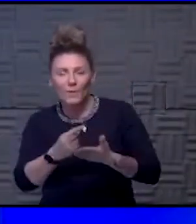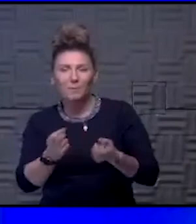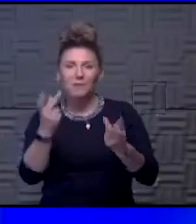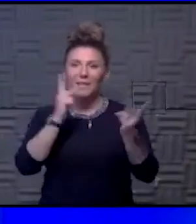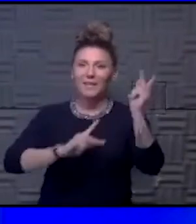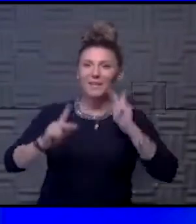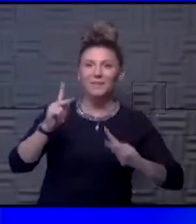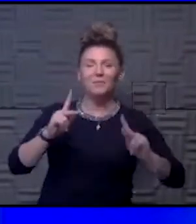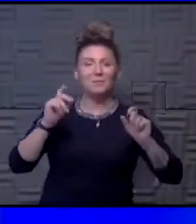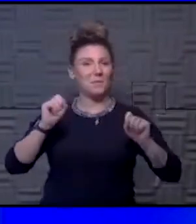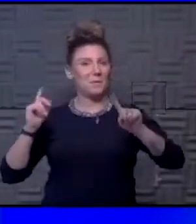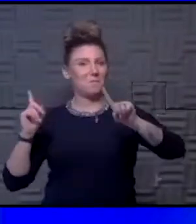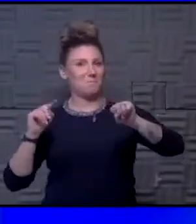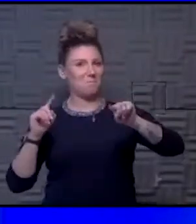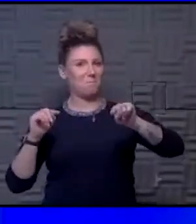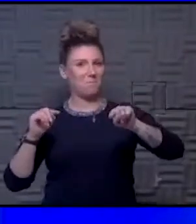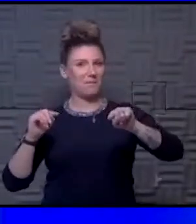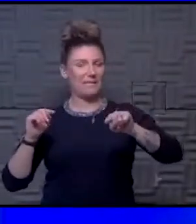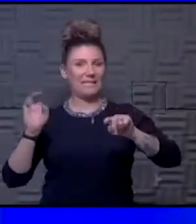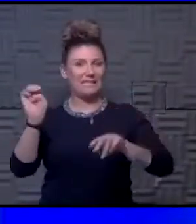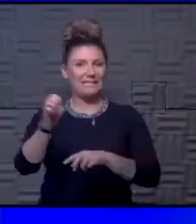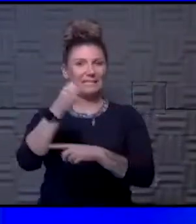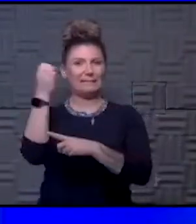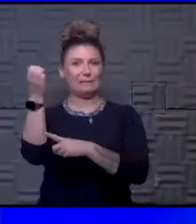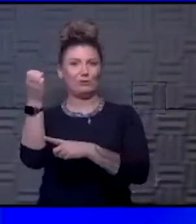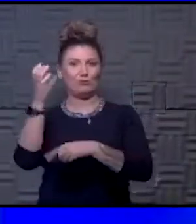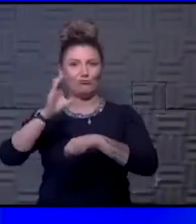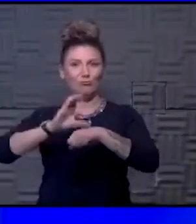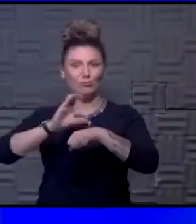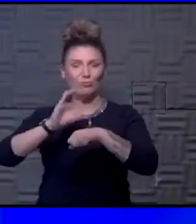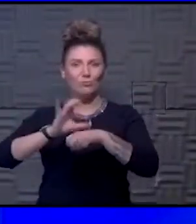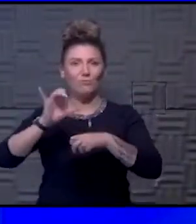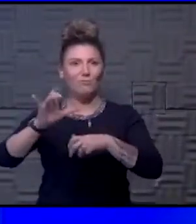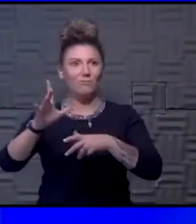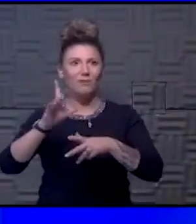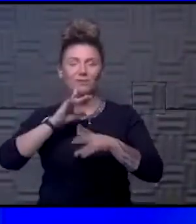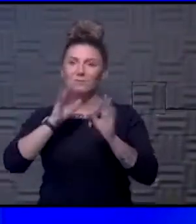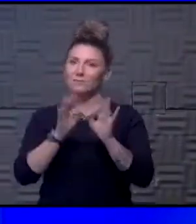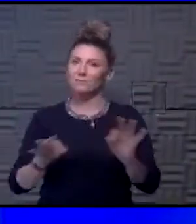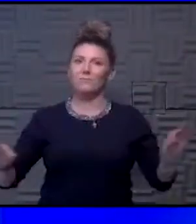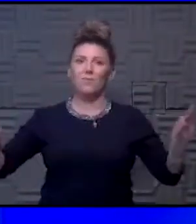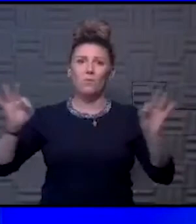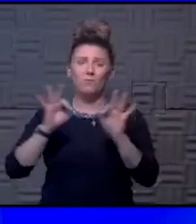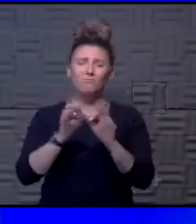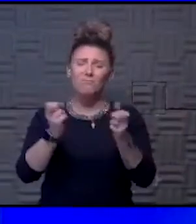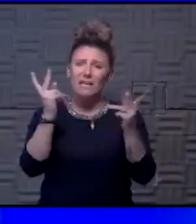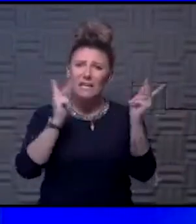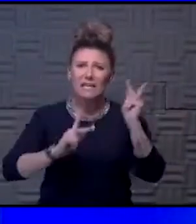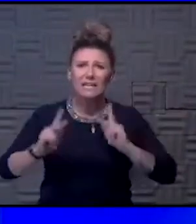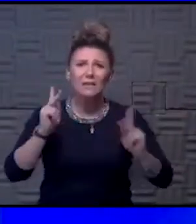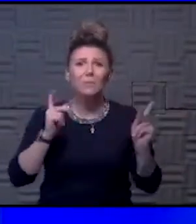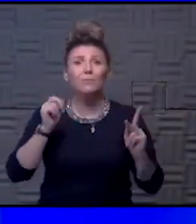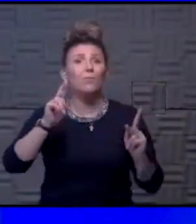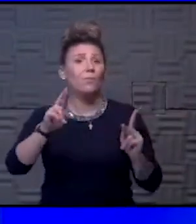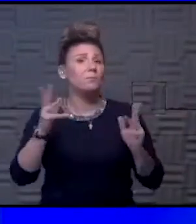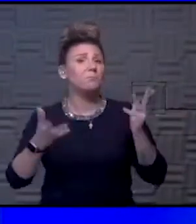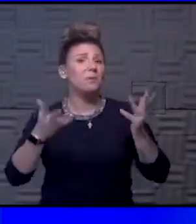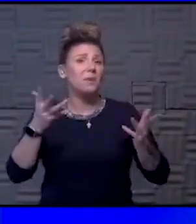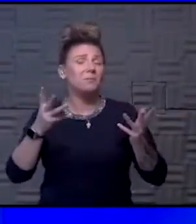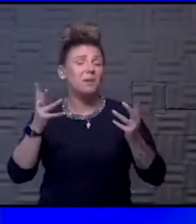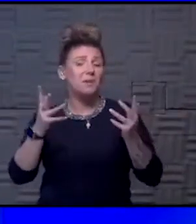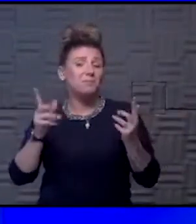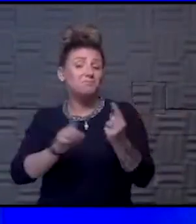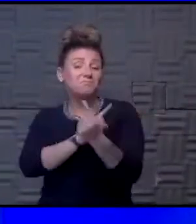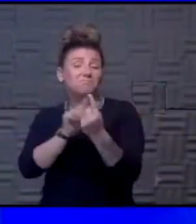to be able to go to Easter services, and that's important for a lot of groups of people, or maybe even meet with